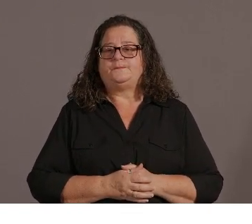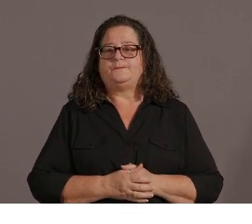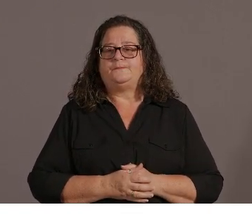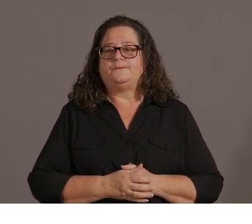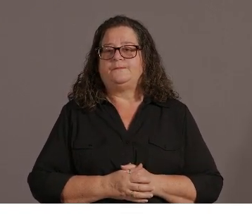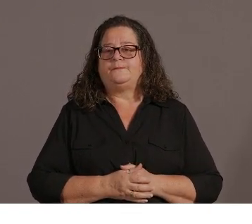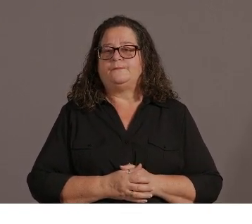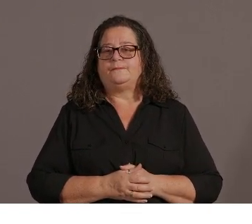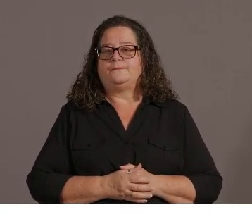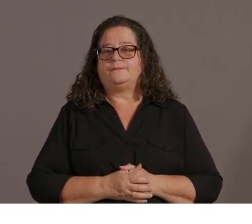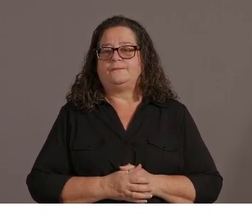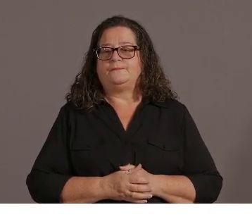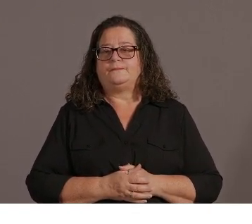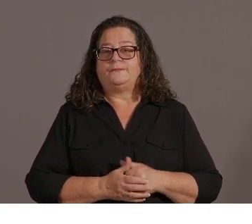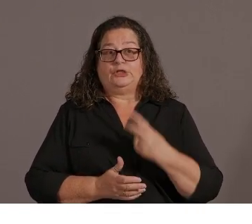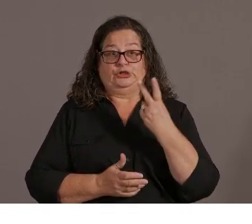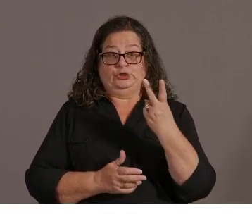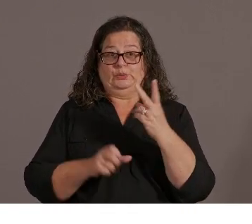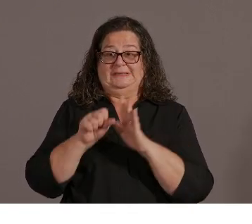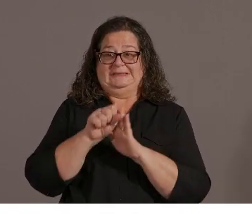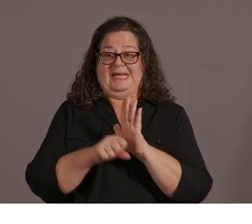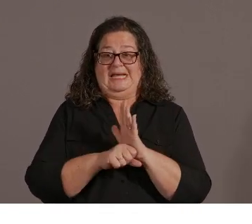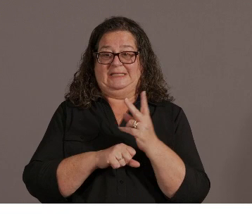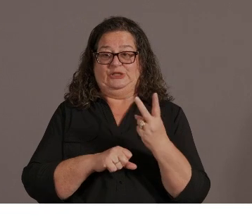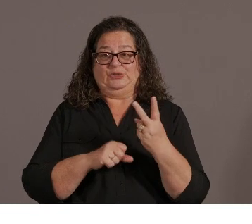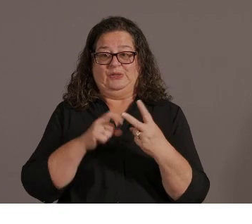vaccination coverage in its counties with high social